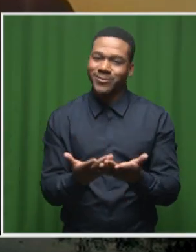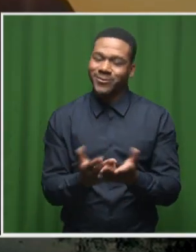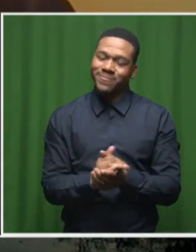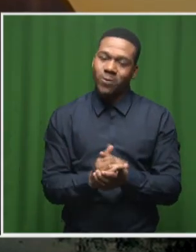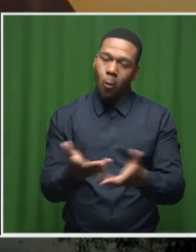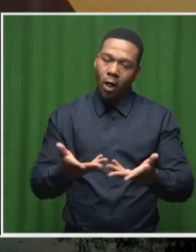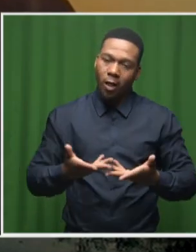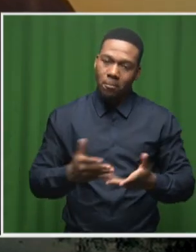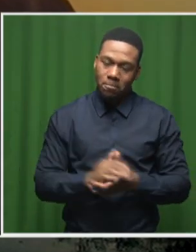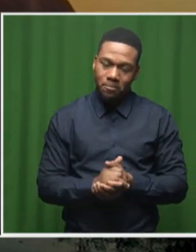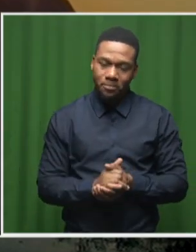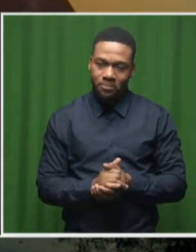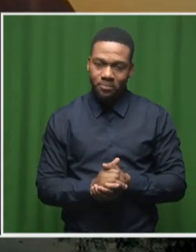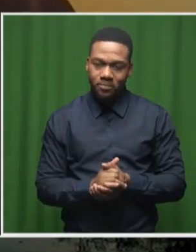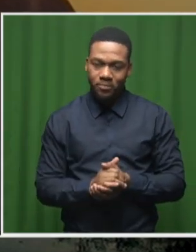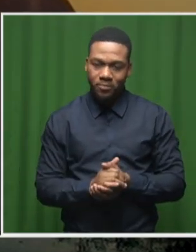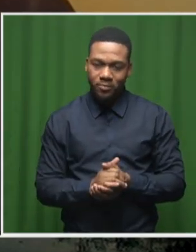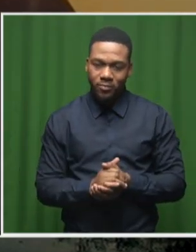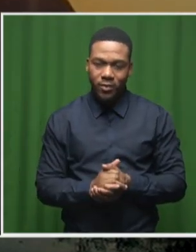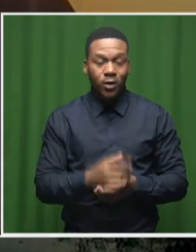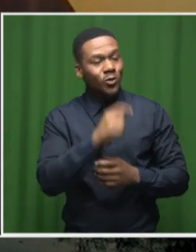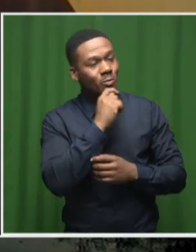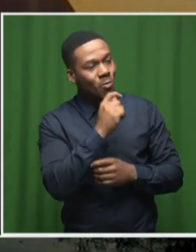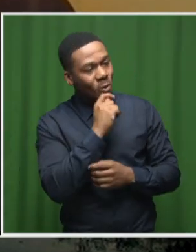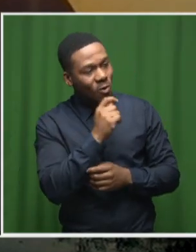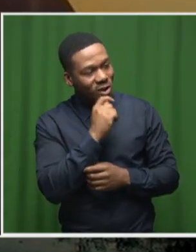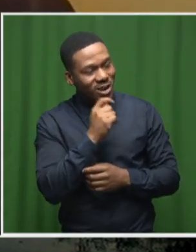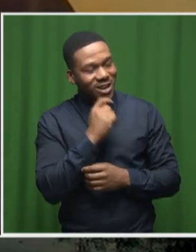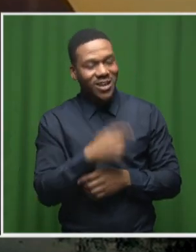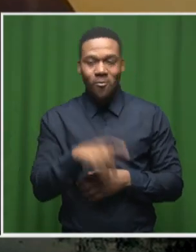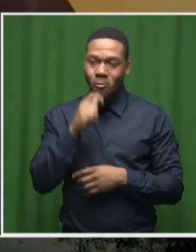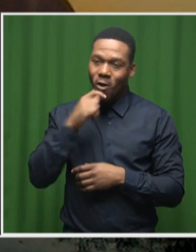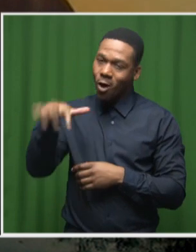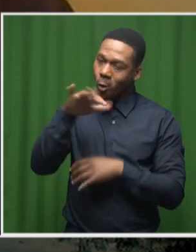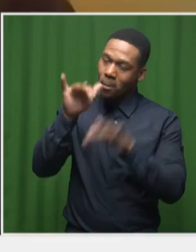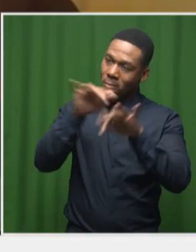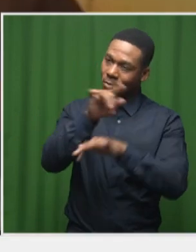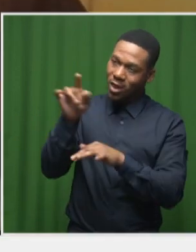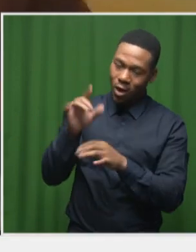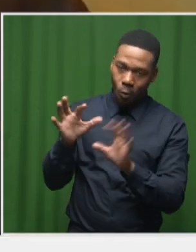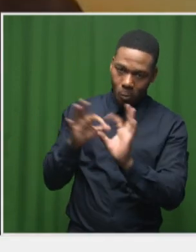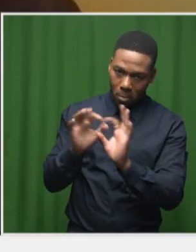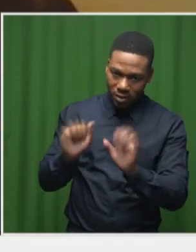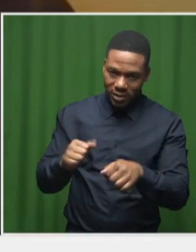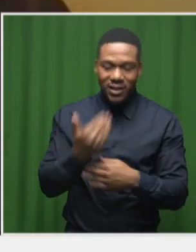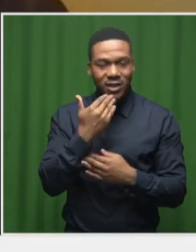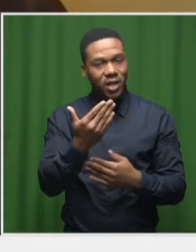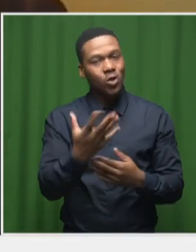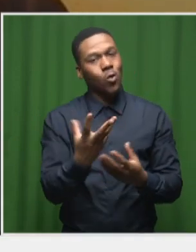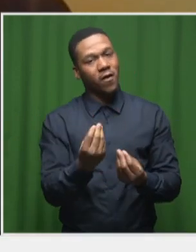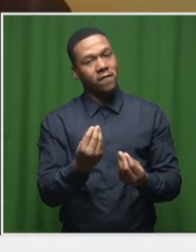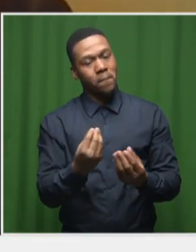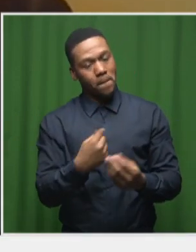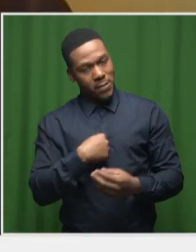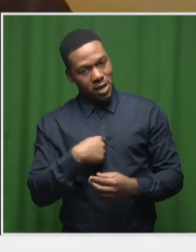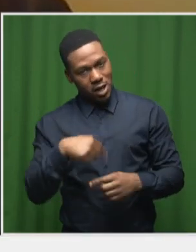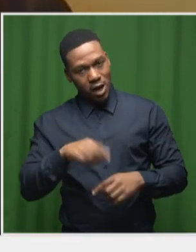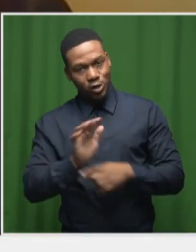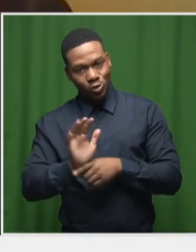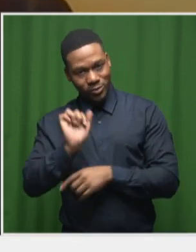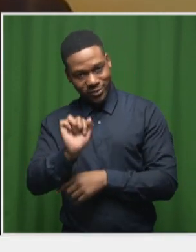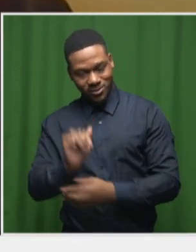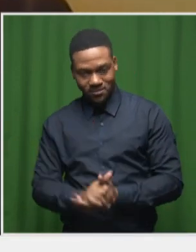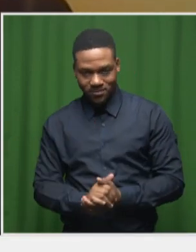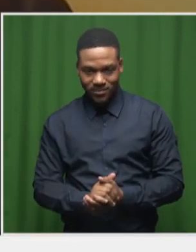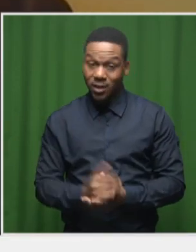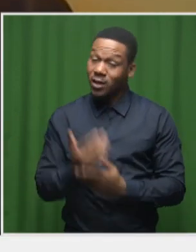Good morning, Lian, and good morning to your listeners as well. Yes. And thank you for having me this morning. Yeah, thank you very, very much for your time. And I